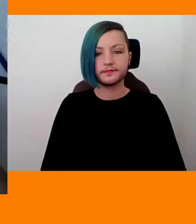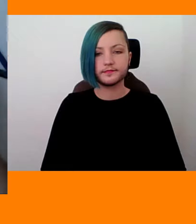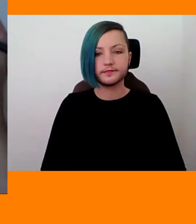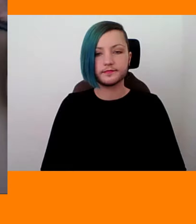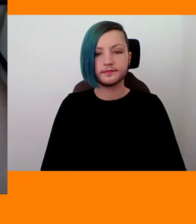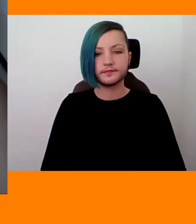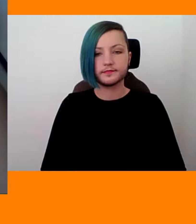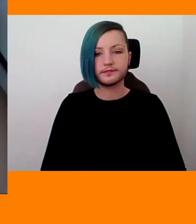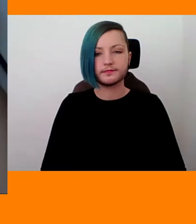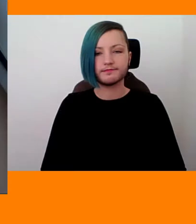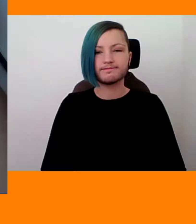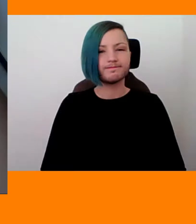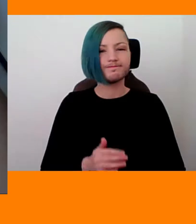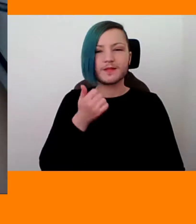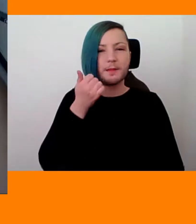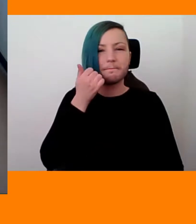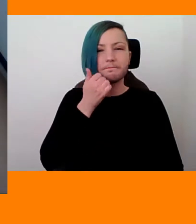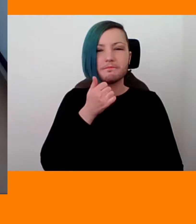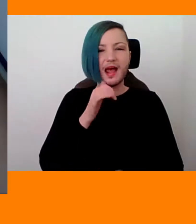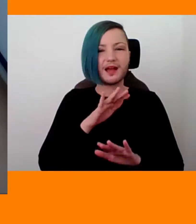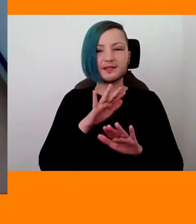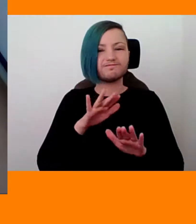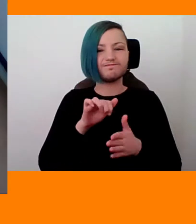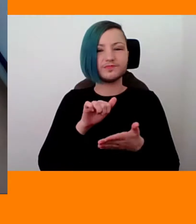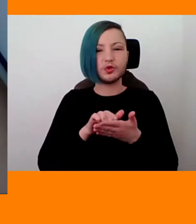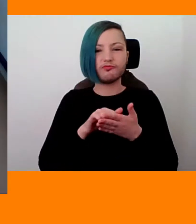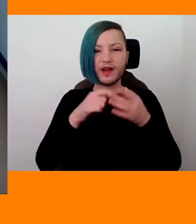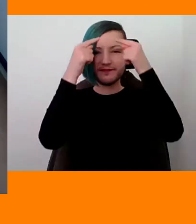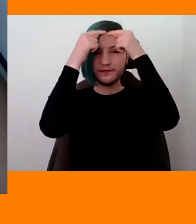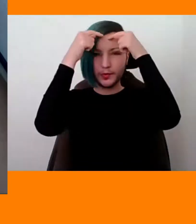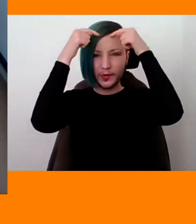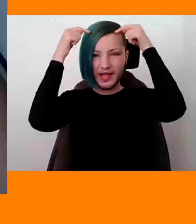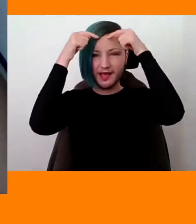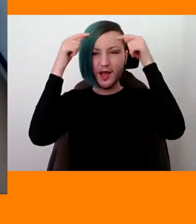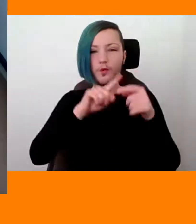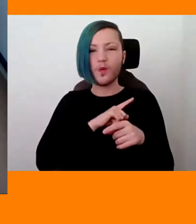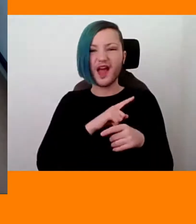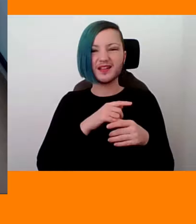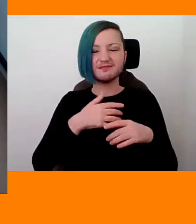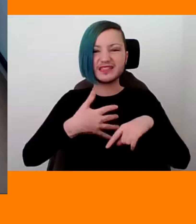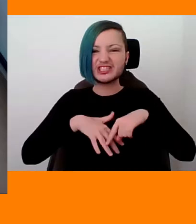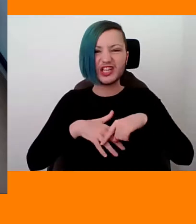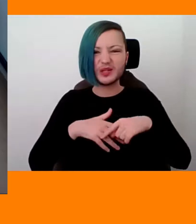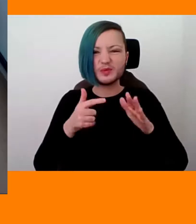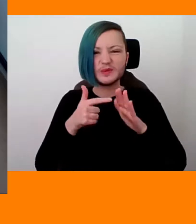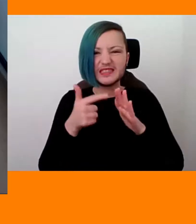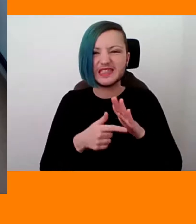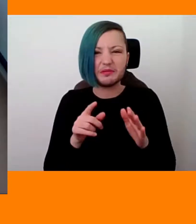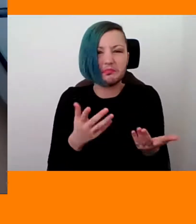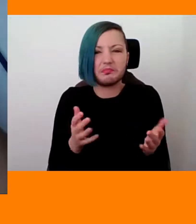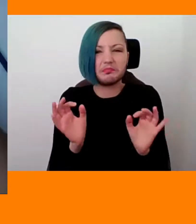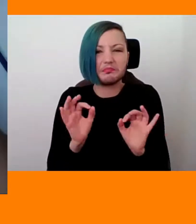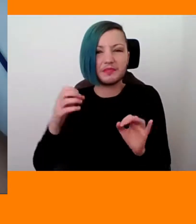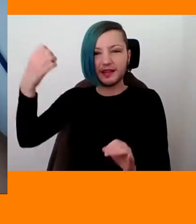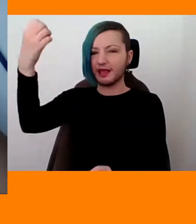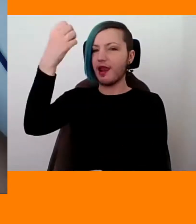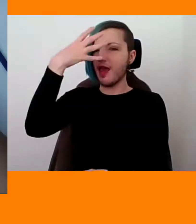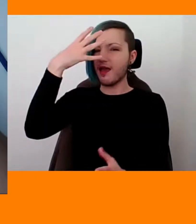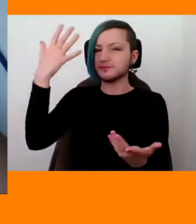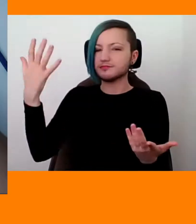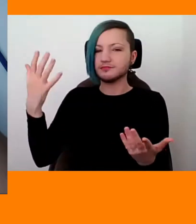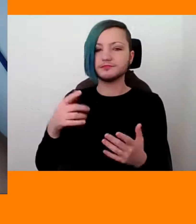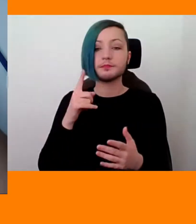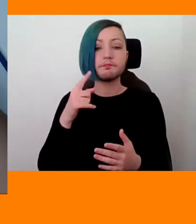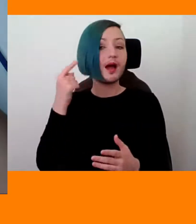I wouldn't use your black up here just because your shadows aren't too deep because there's nothing covering it. But I would